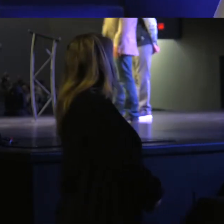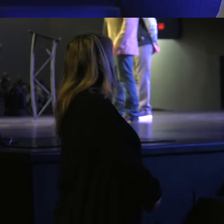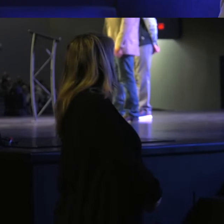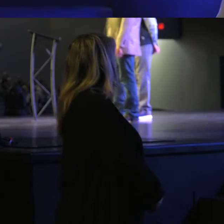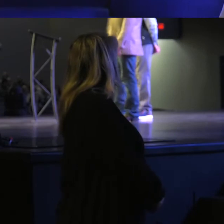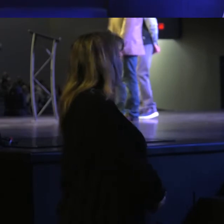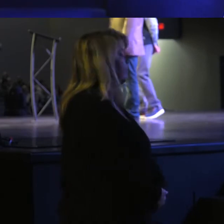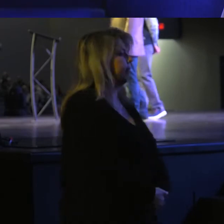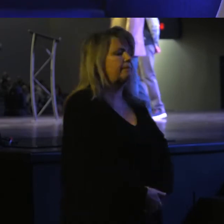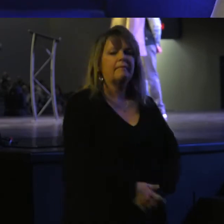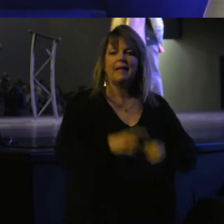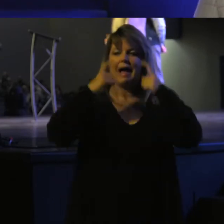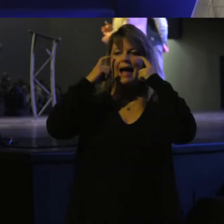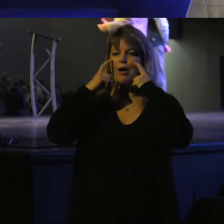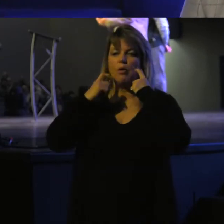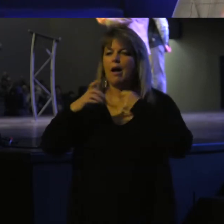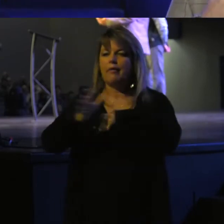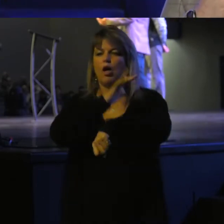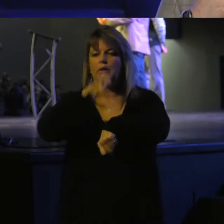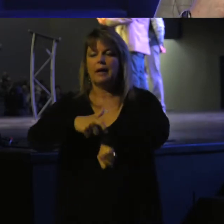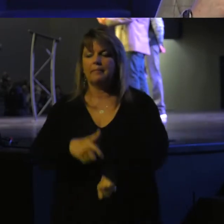I cried through the whole thing.